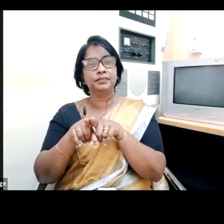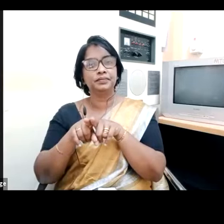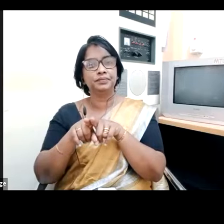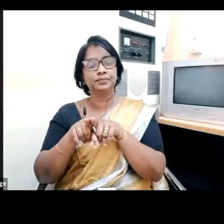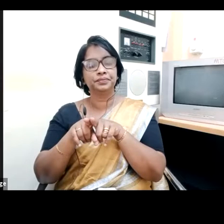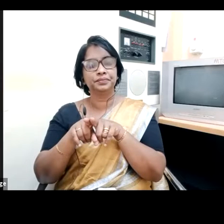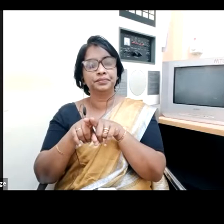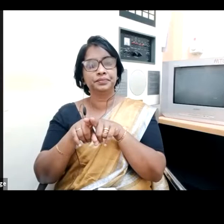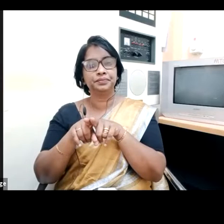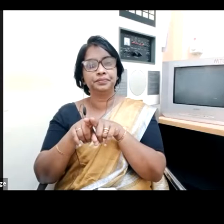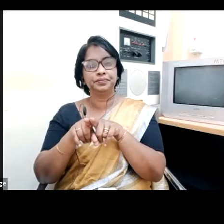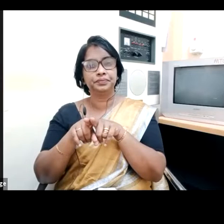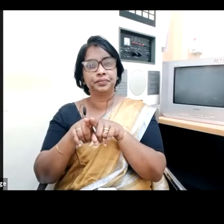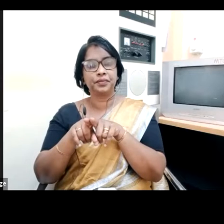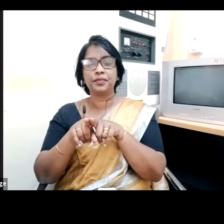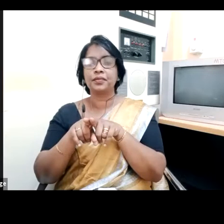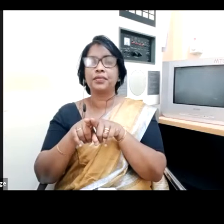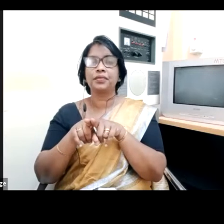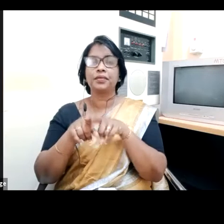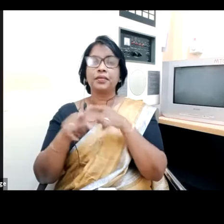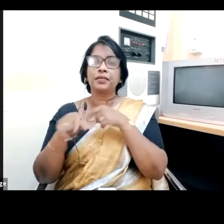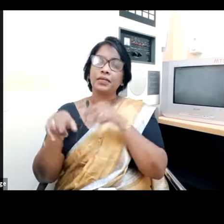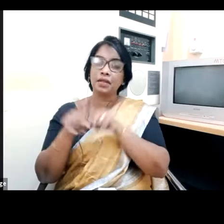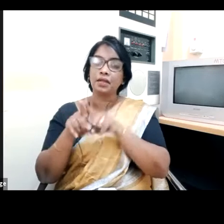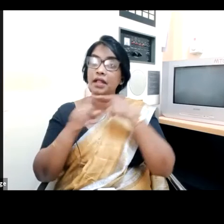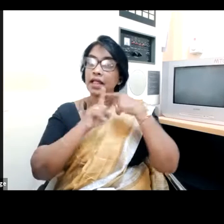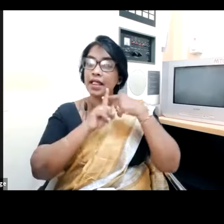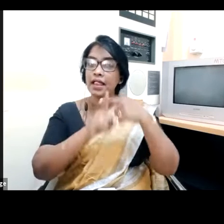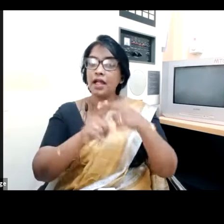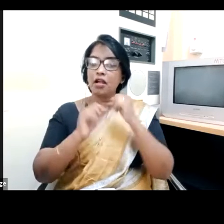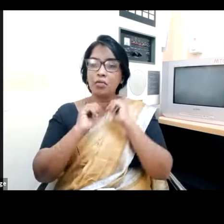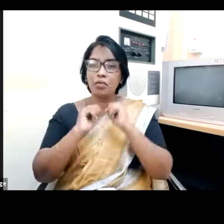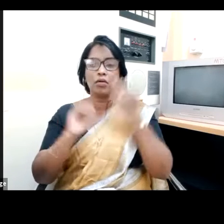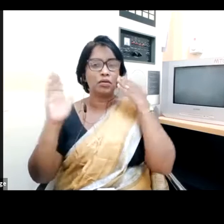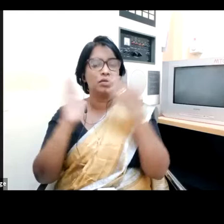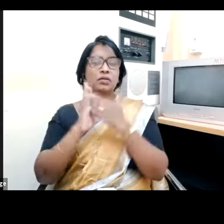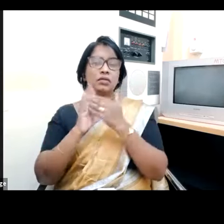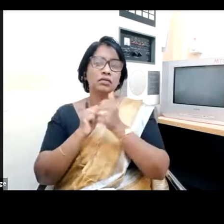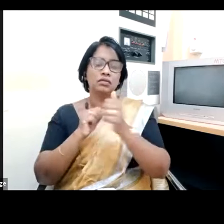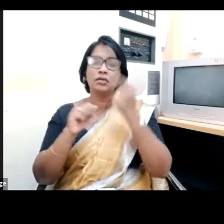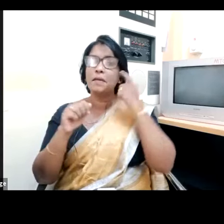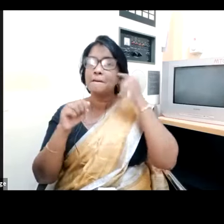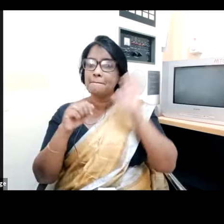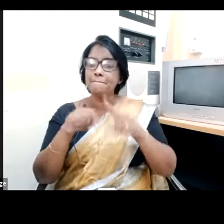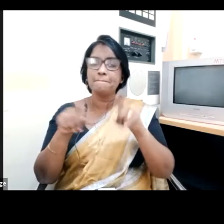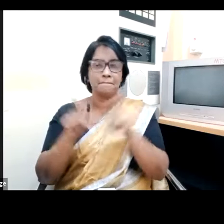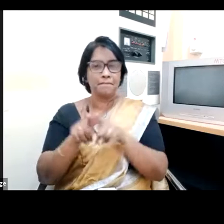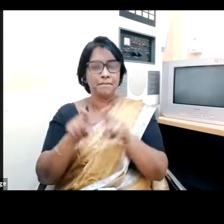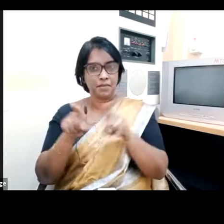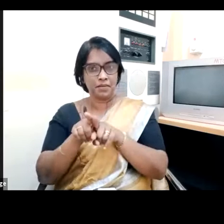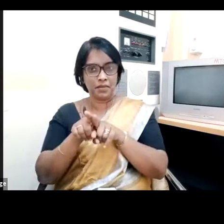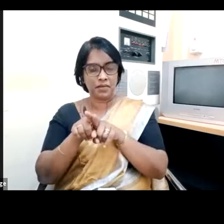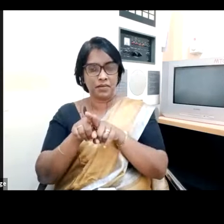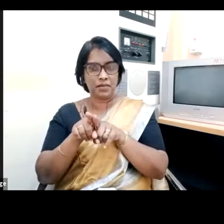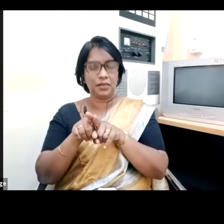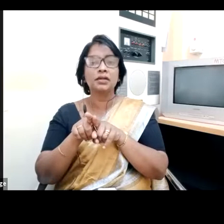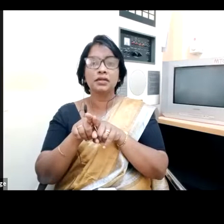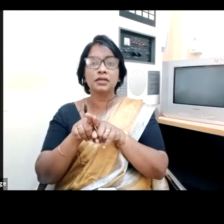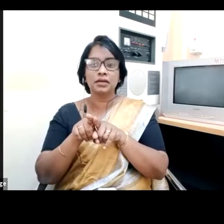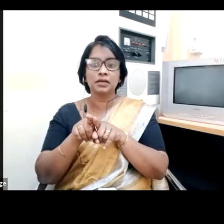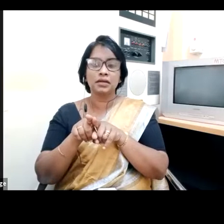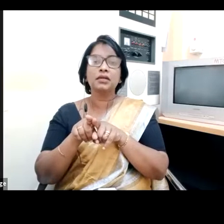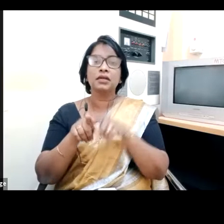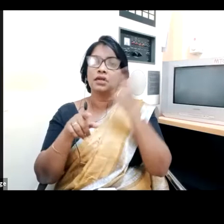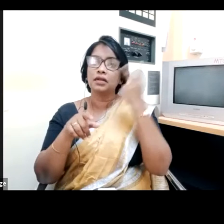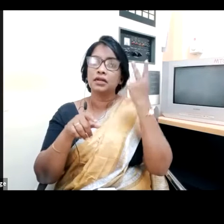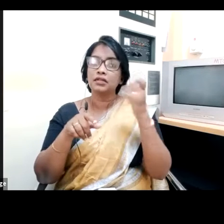Targets Initiative, or SBTI for short. Launched in 2015, the SBTI is a partnership between CDP,